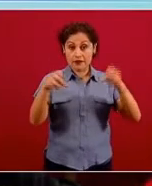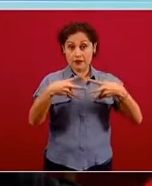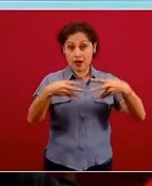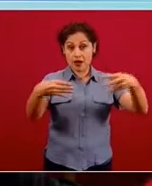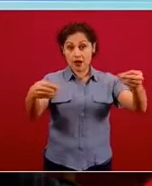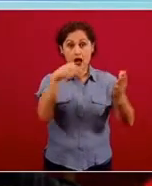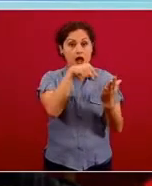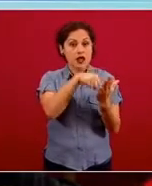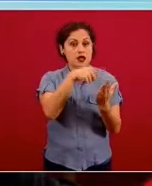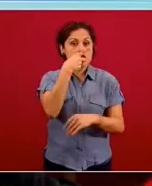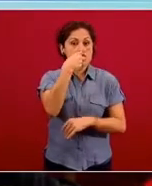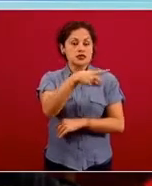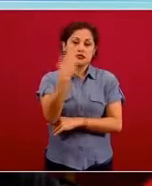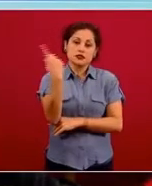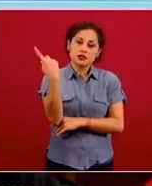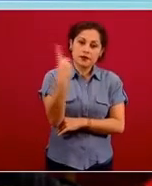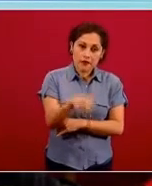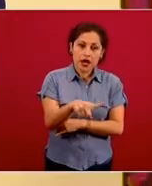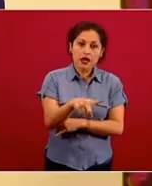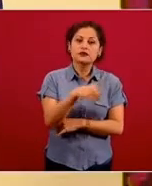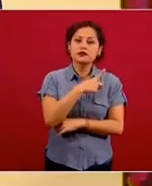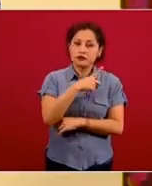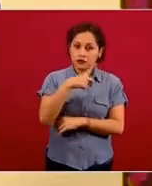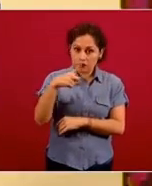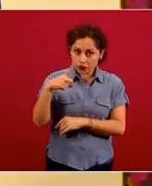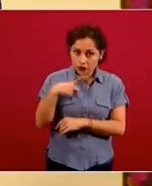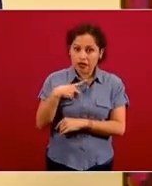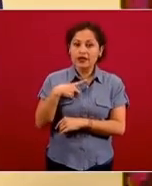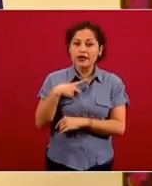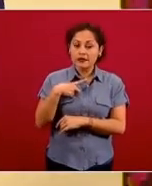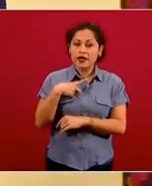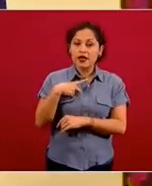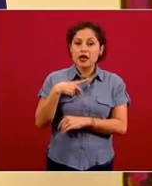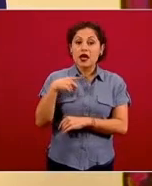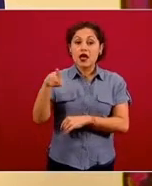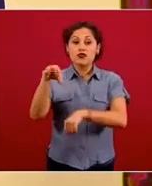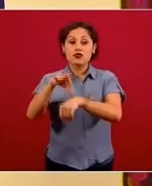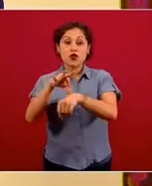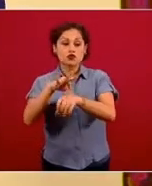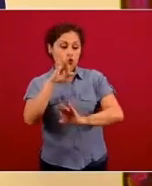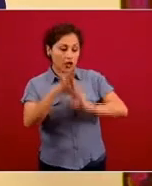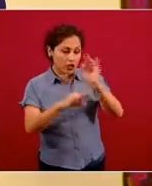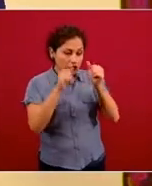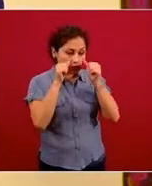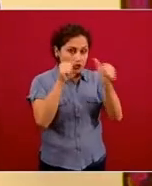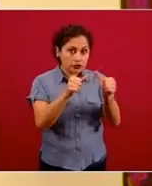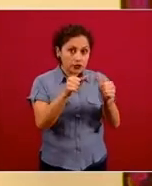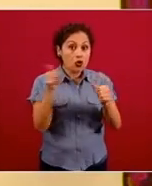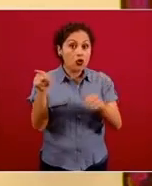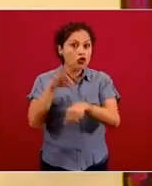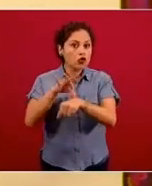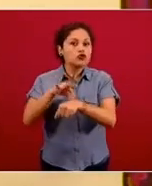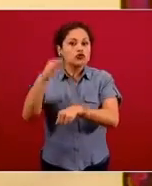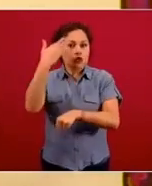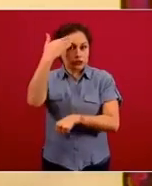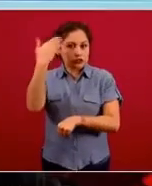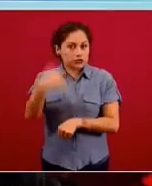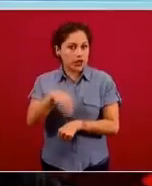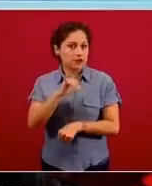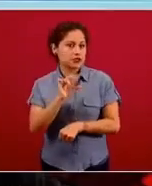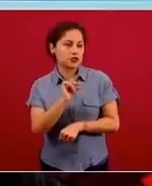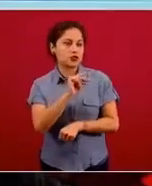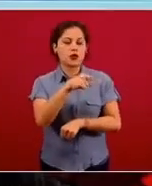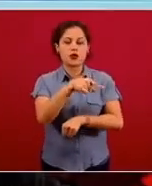wait. But even in those cases in which the person dies before being